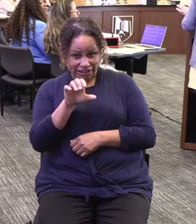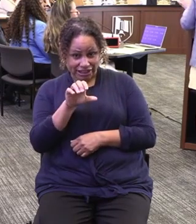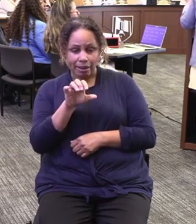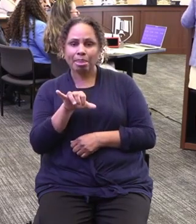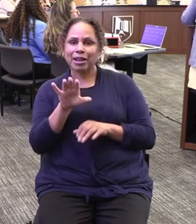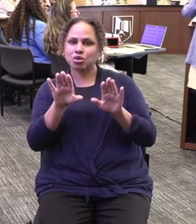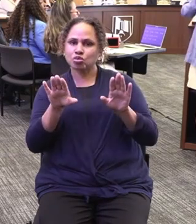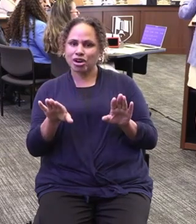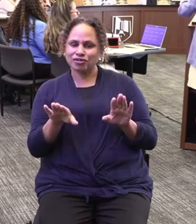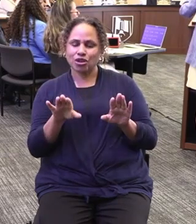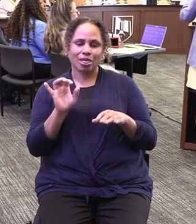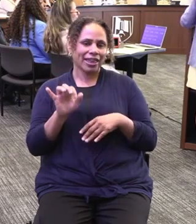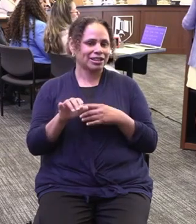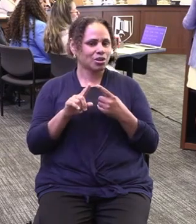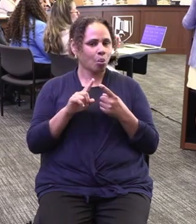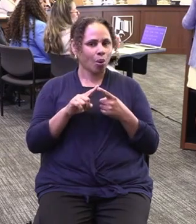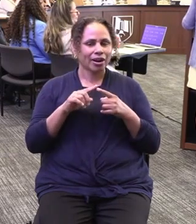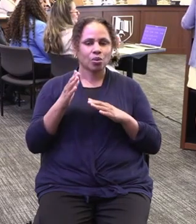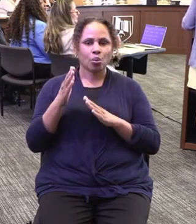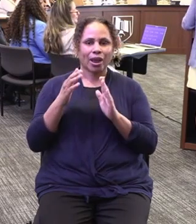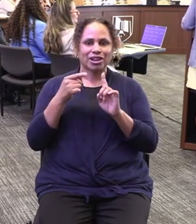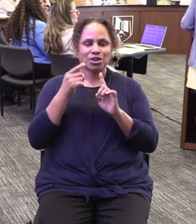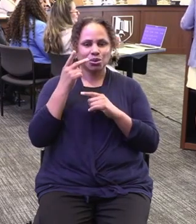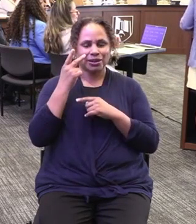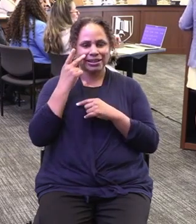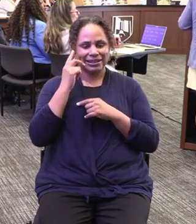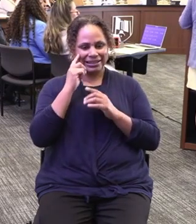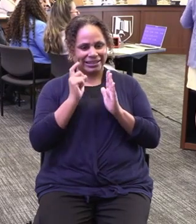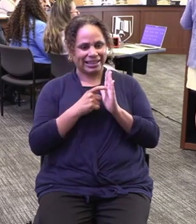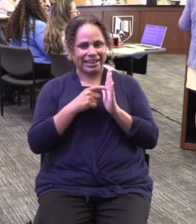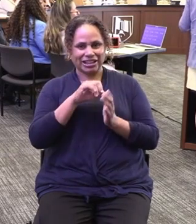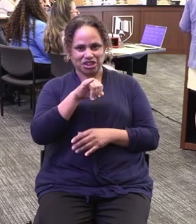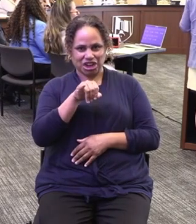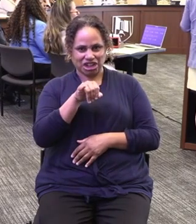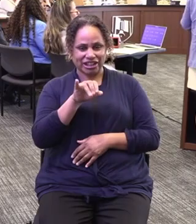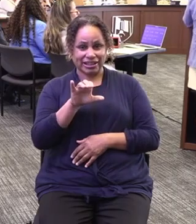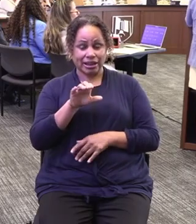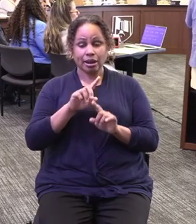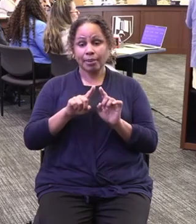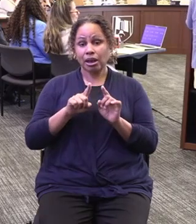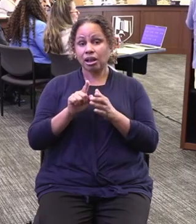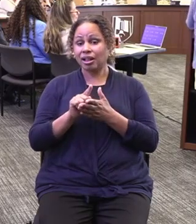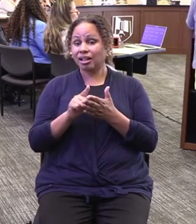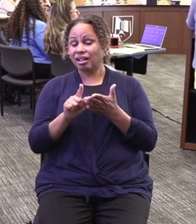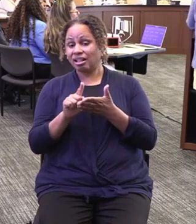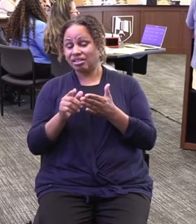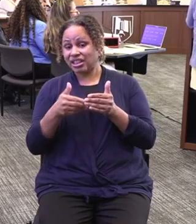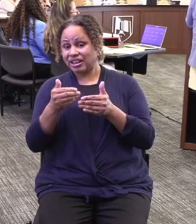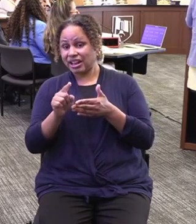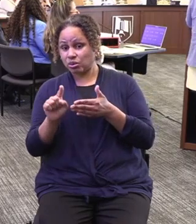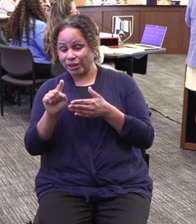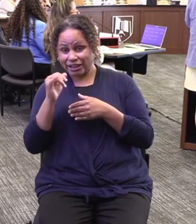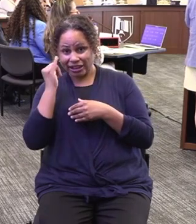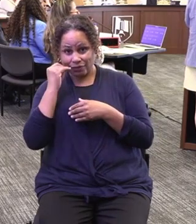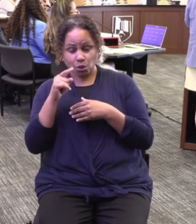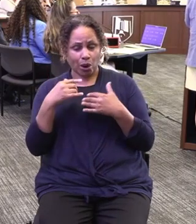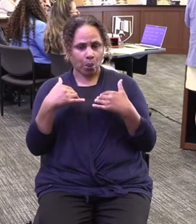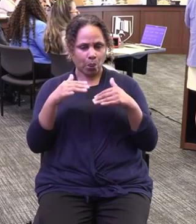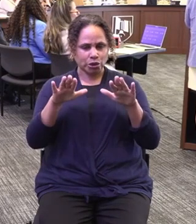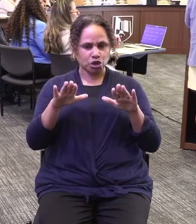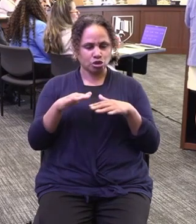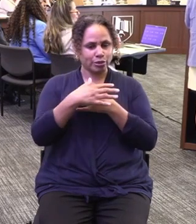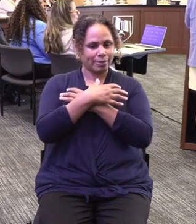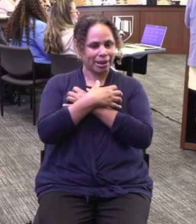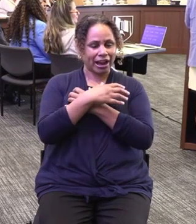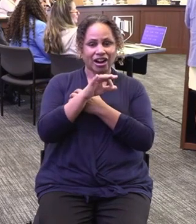wonderful. That's one way to see JJC. But then the next week, if you're a Super Bear fan, you're listening to the Super Bear